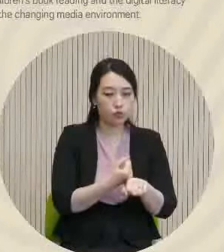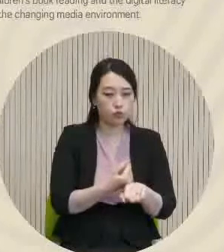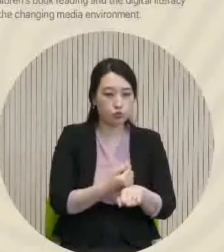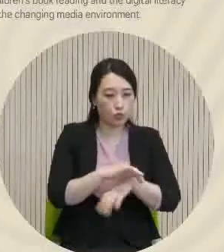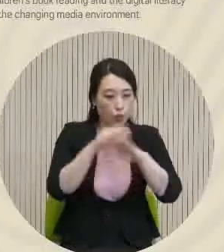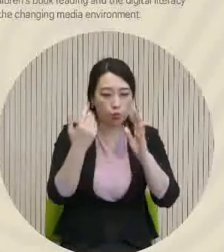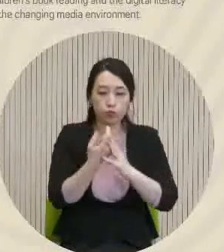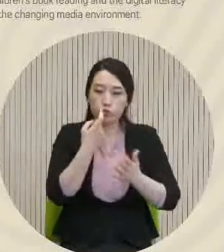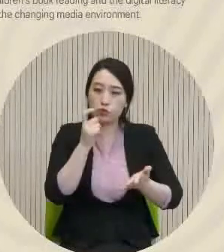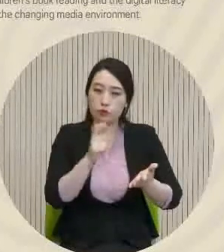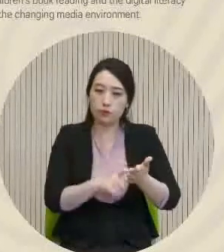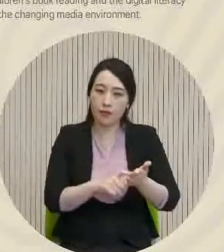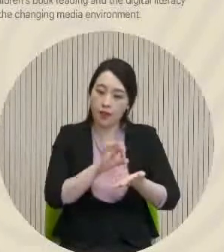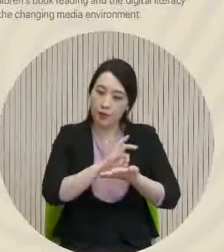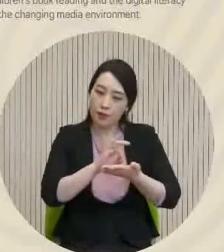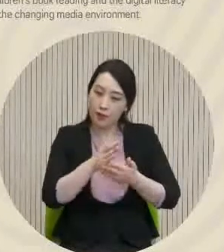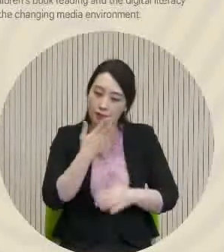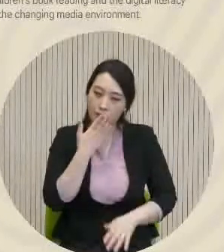online.